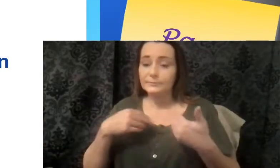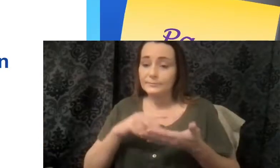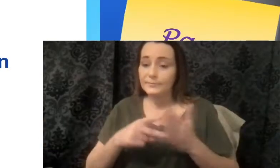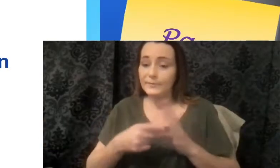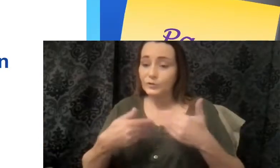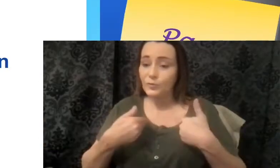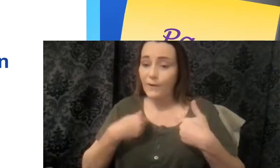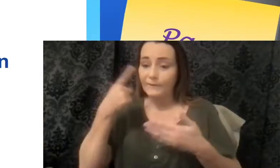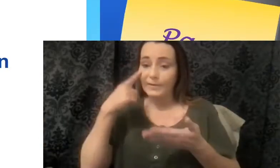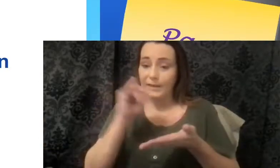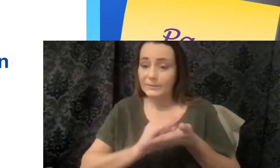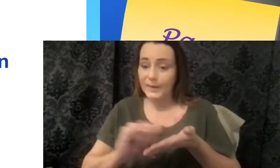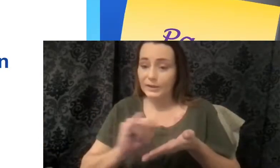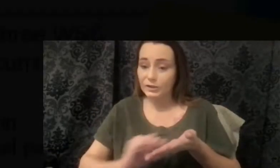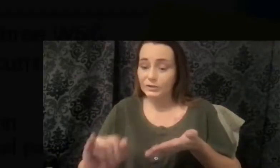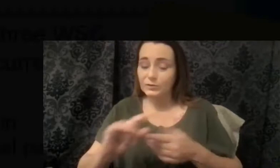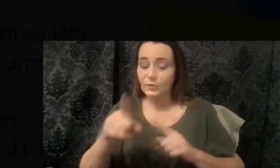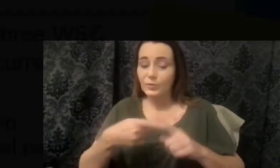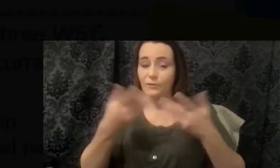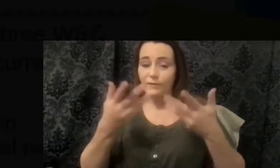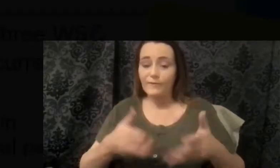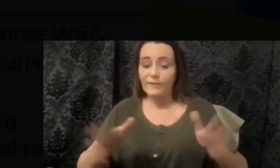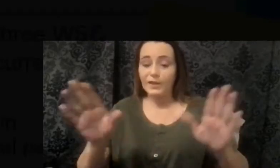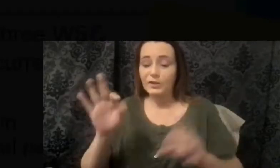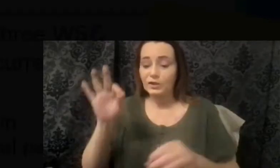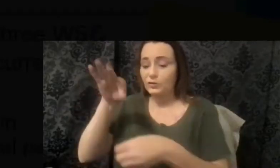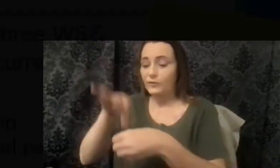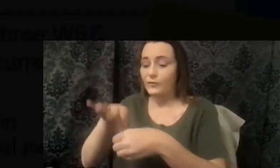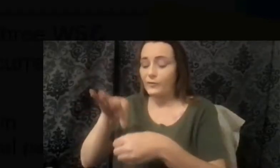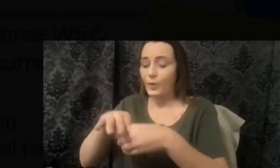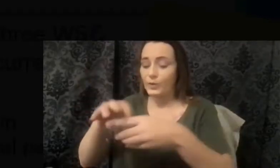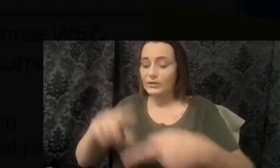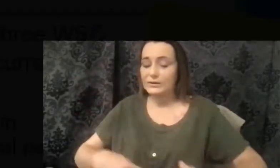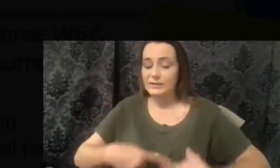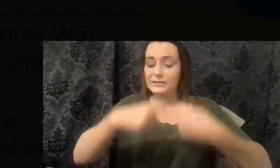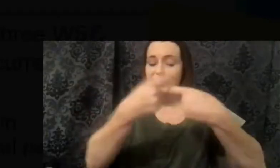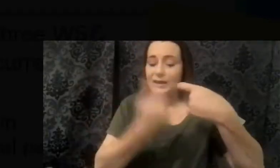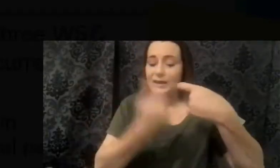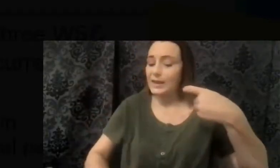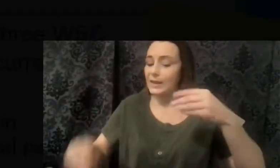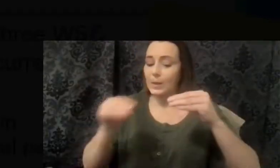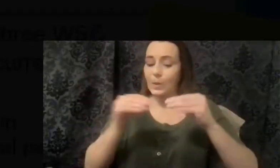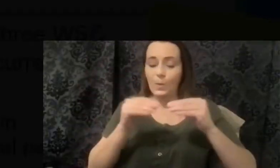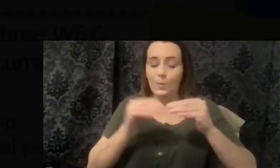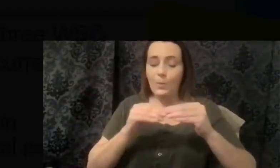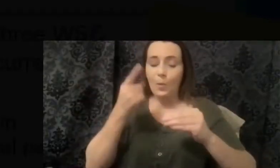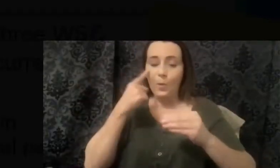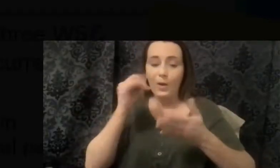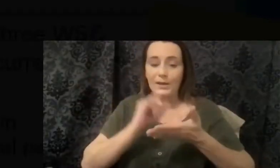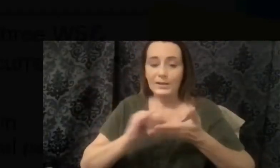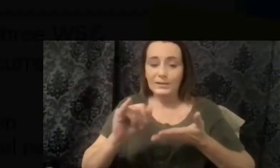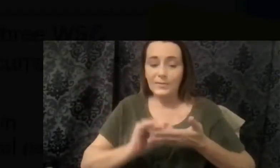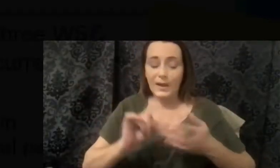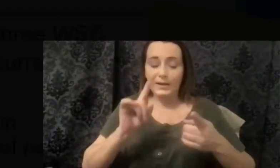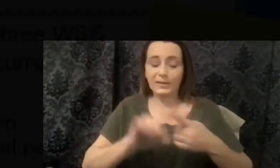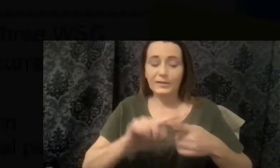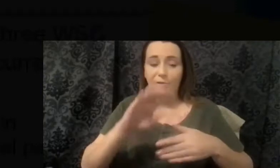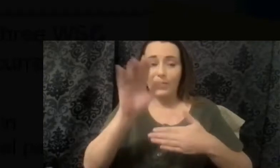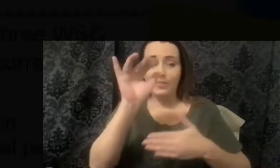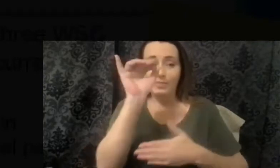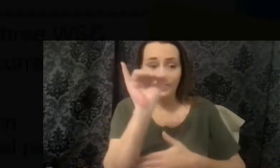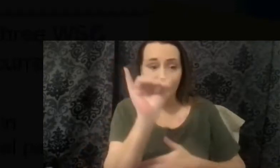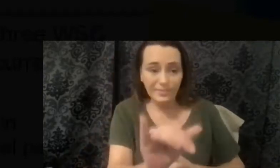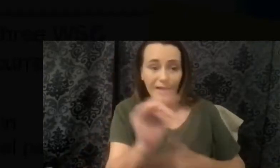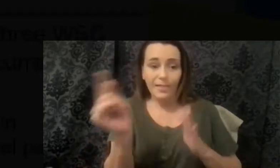After the inspection, the conference voted to suspend any more inspections until that whole section of that legal